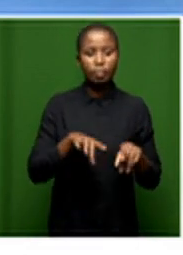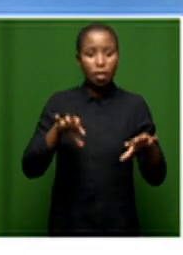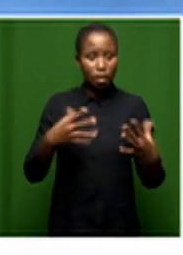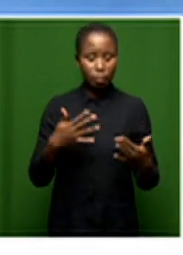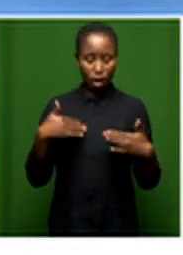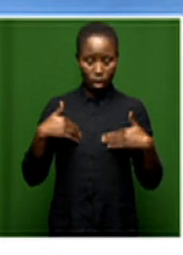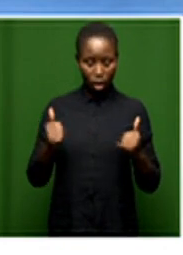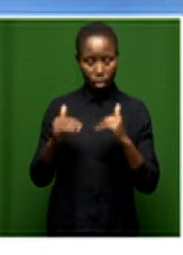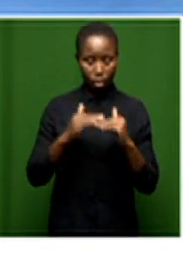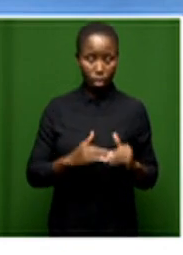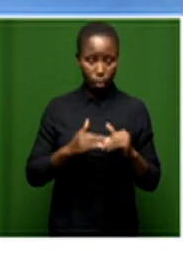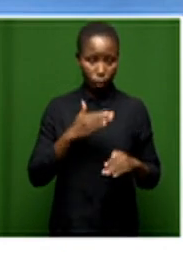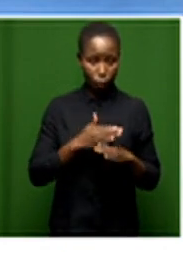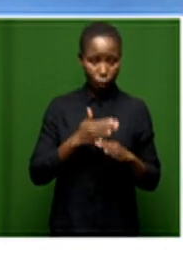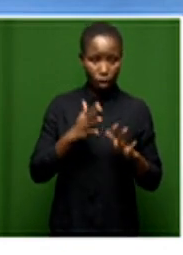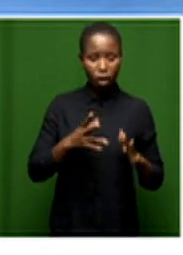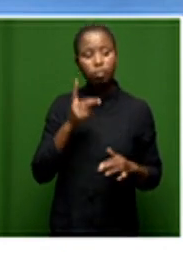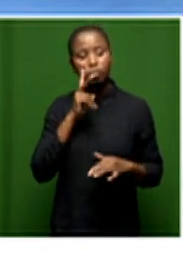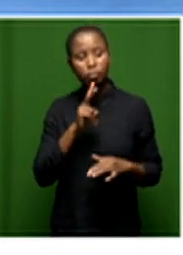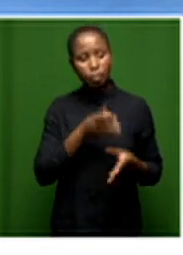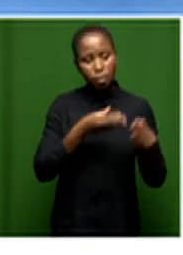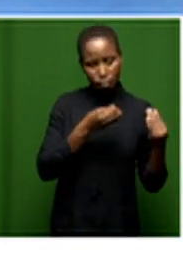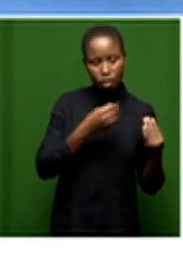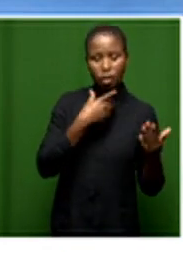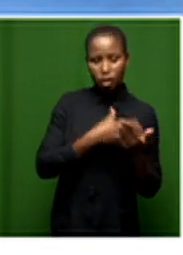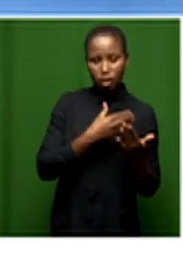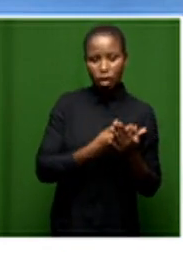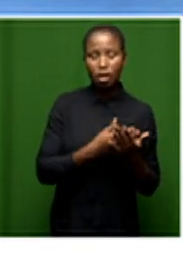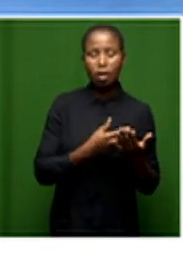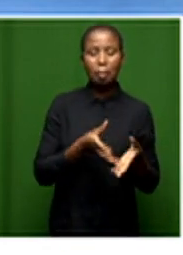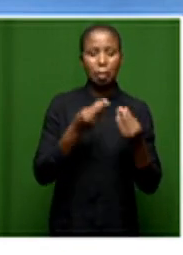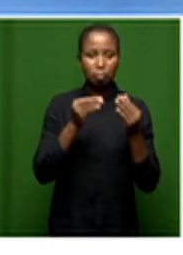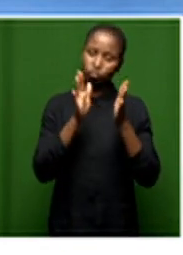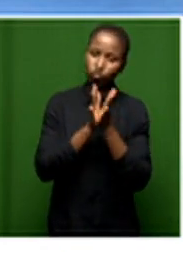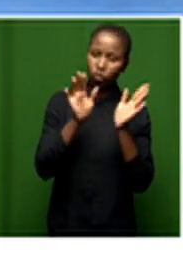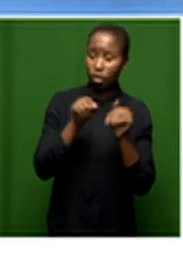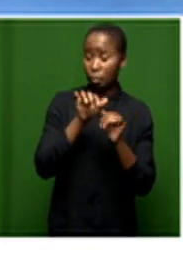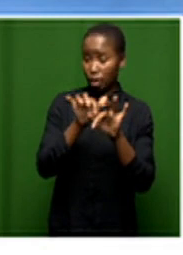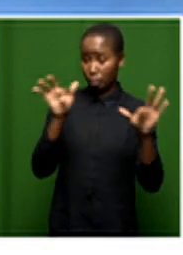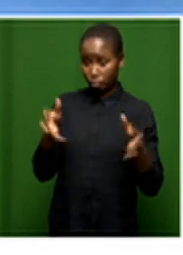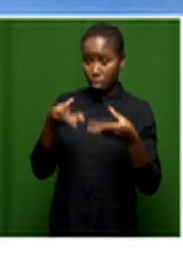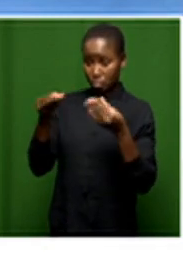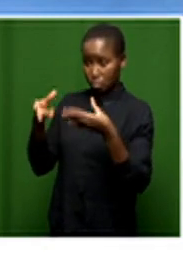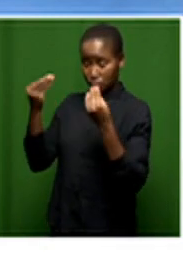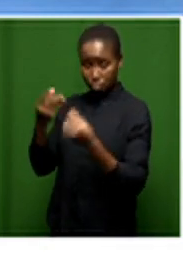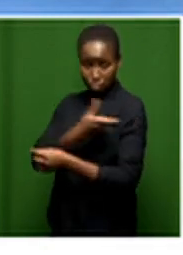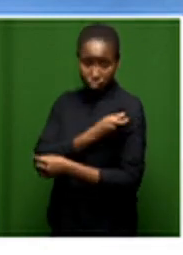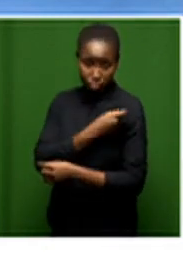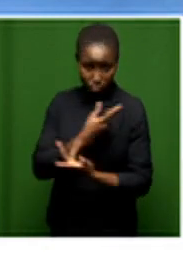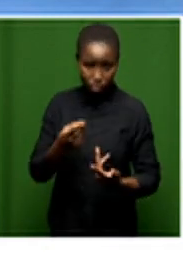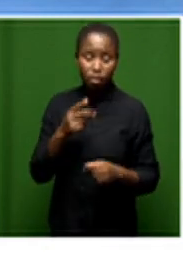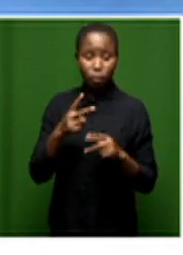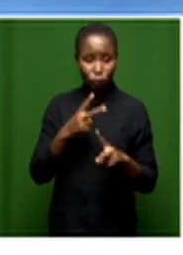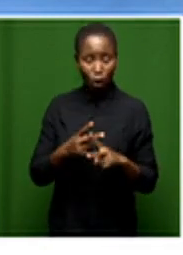which are relatively well-defined and easy to find, to a more generalized population? And how do you execute